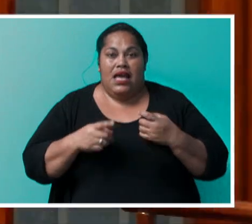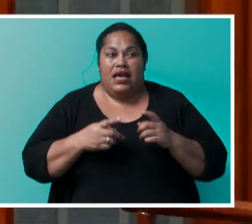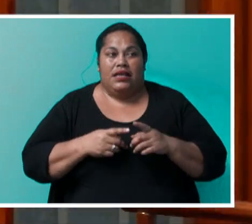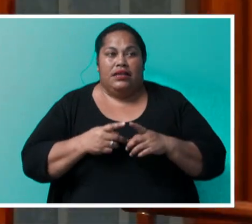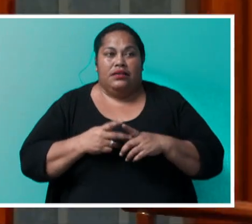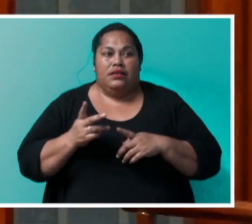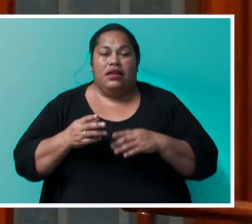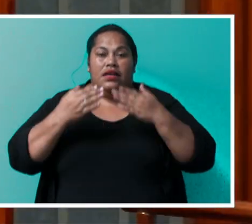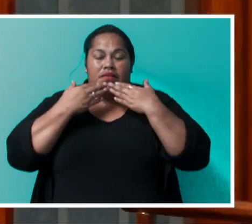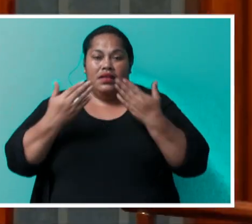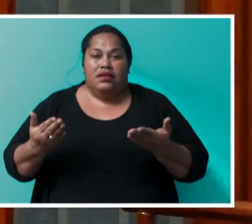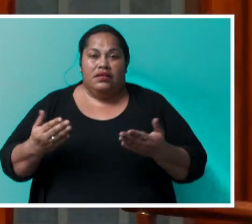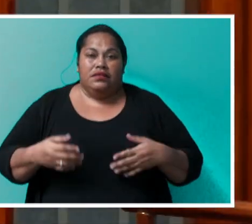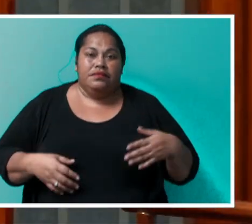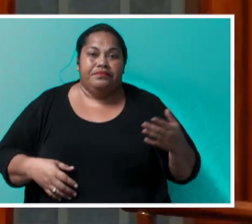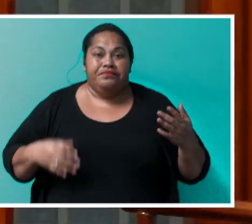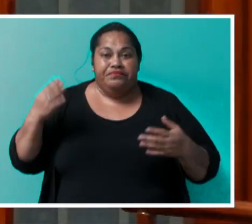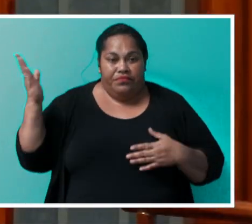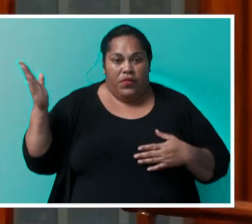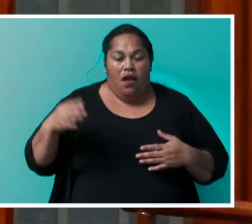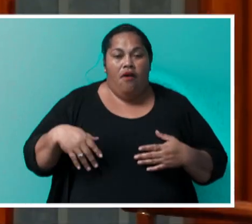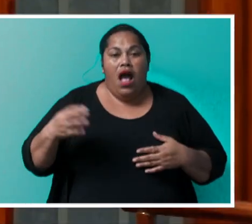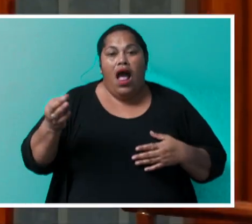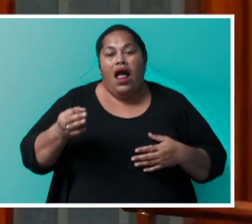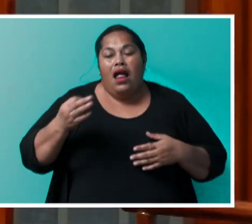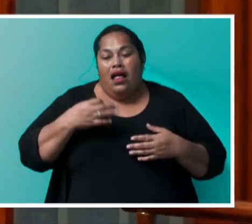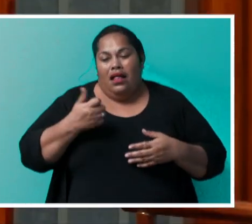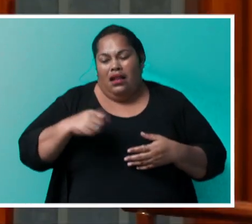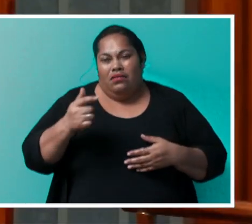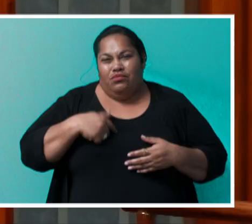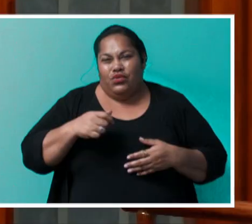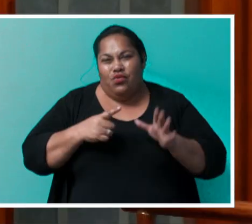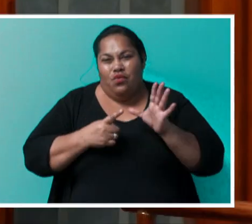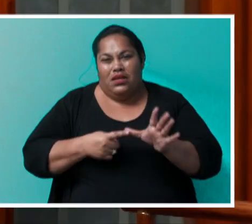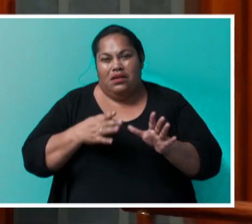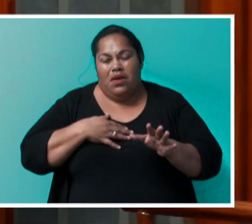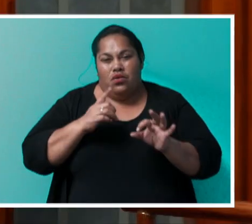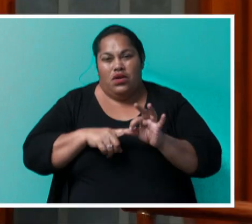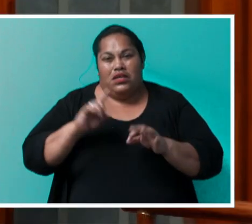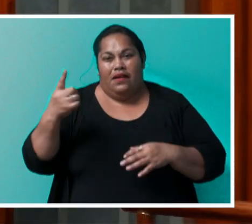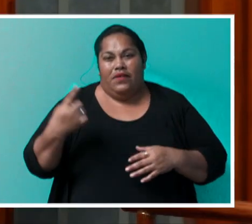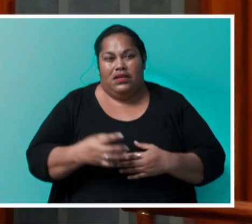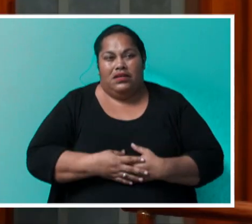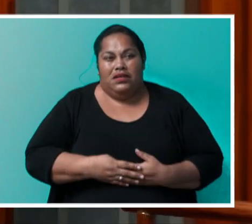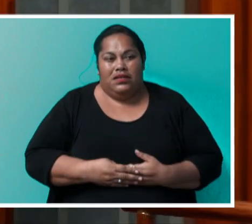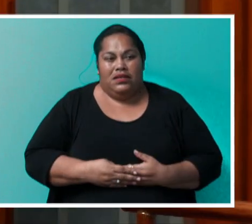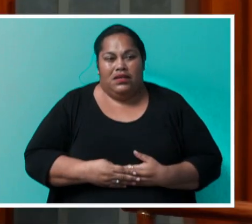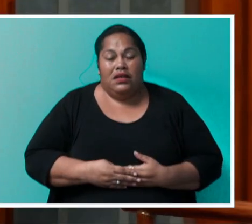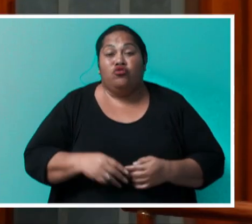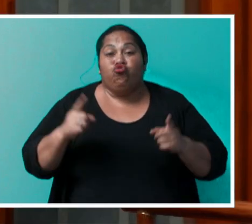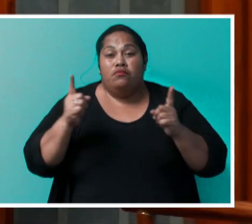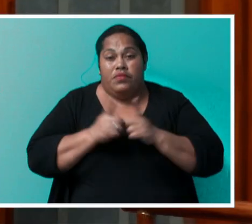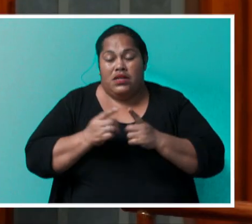Thank you, Mr. Speaker, sir. Thank you for allowing me to answer my questions first. To allow me to meet and welcome